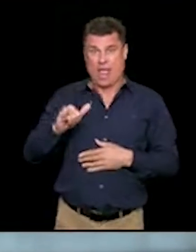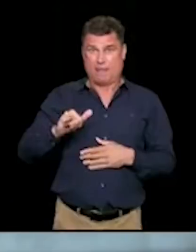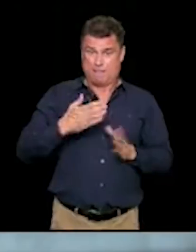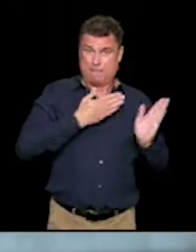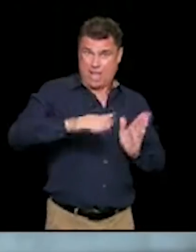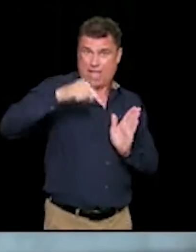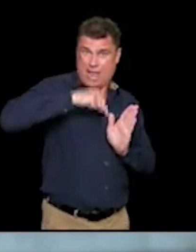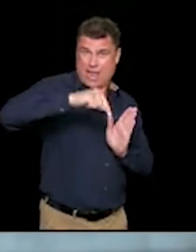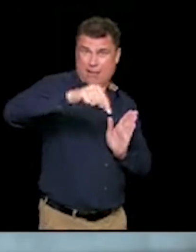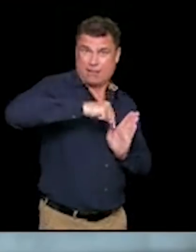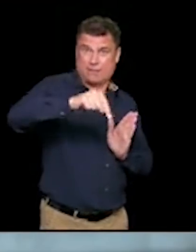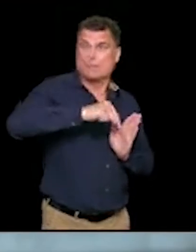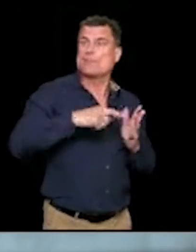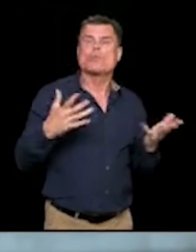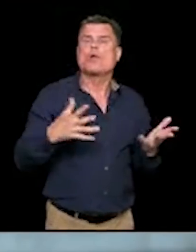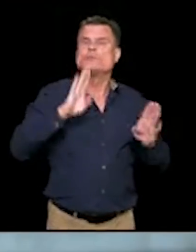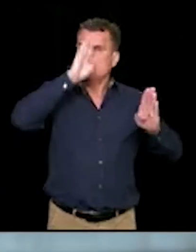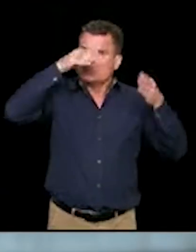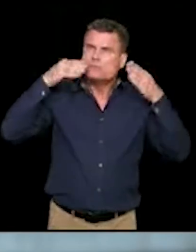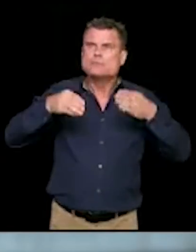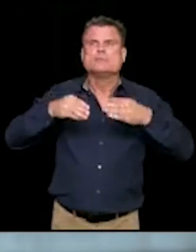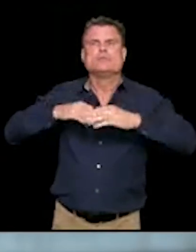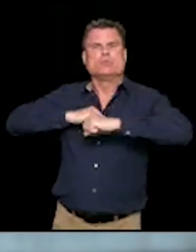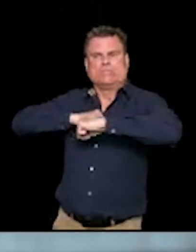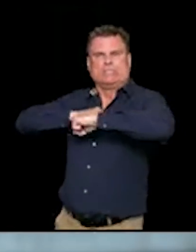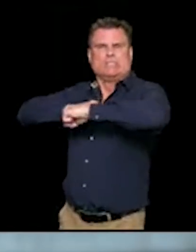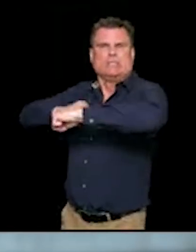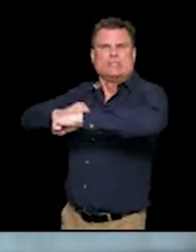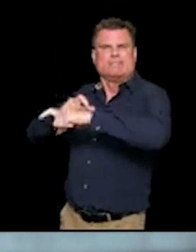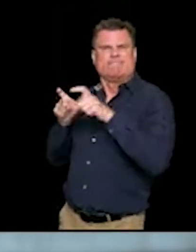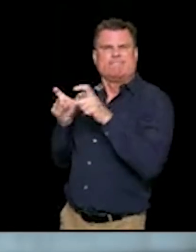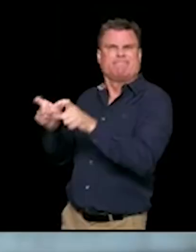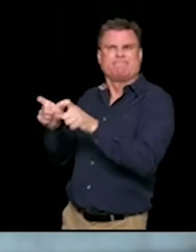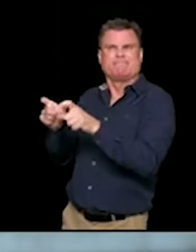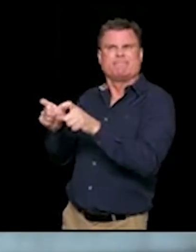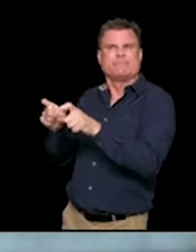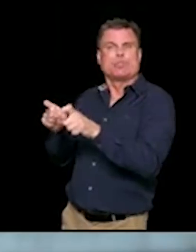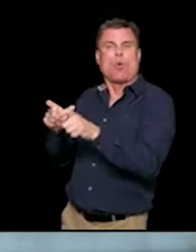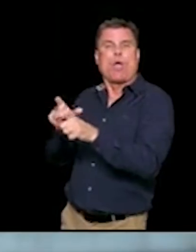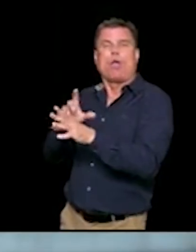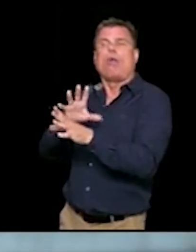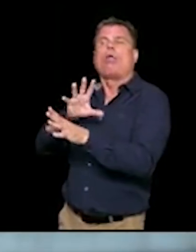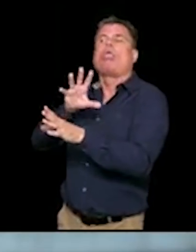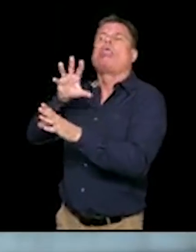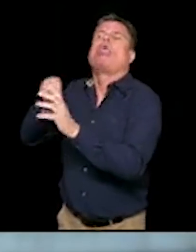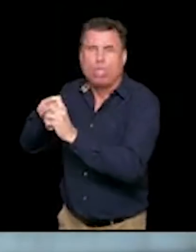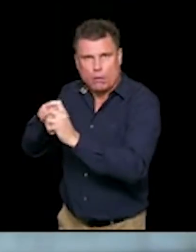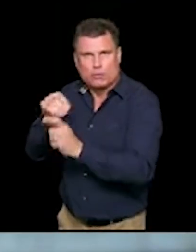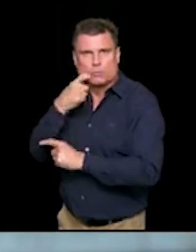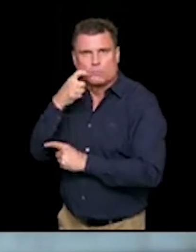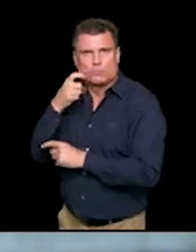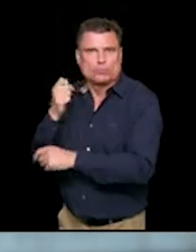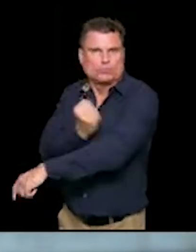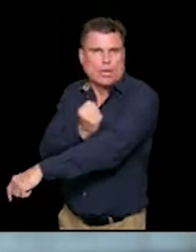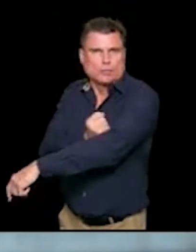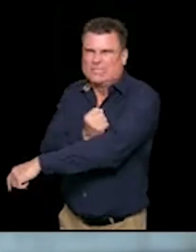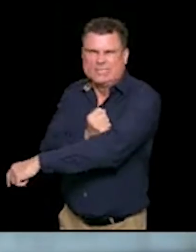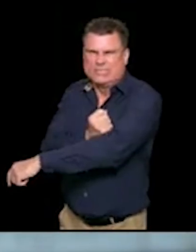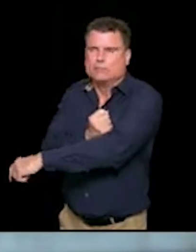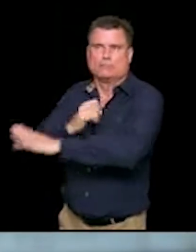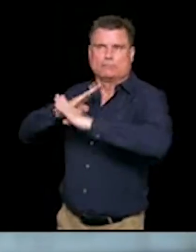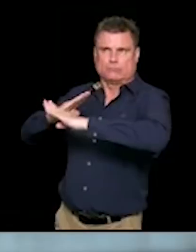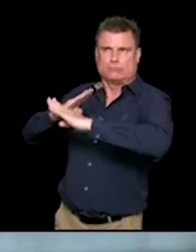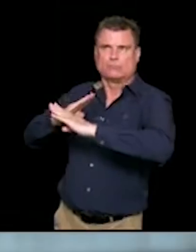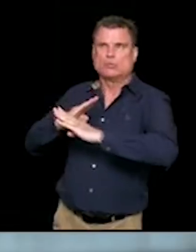and wellness for children, for youth, and for young adults. Because we know that addressing small issues before they become big ones can have